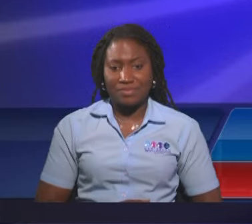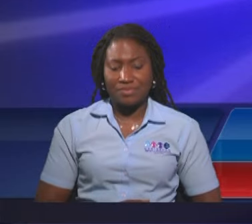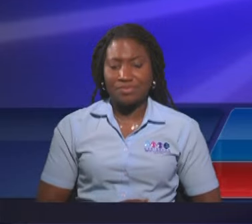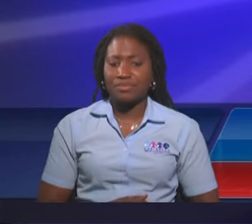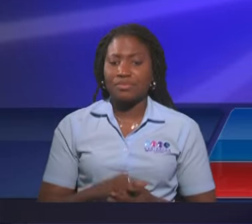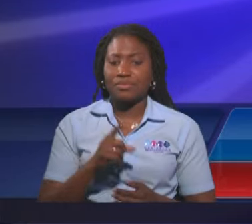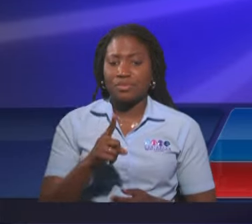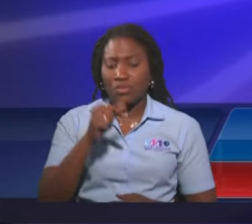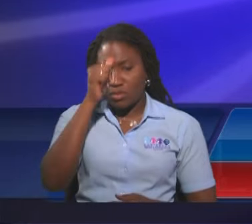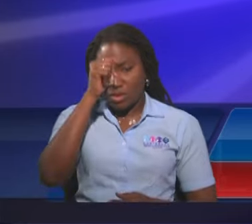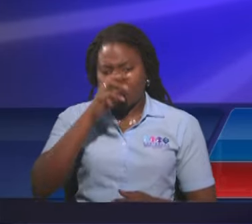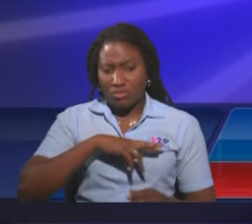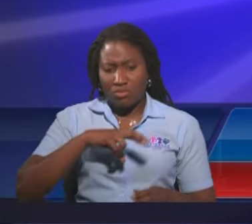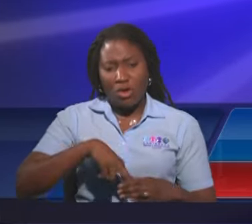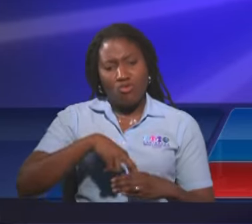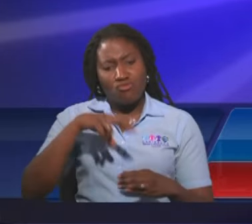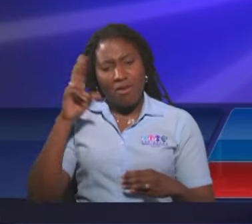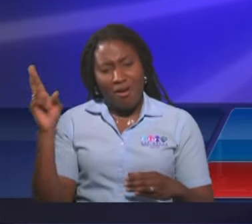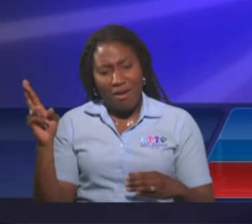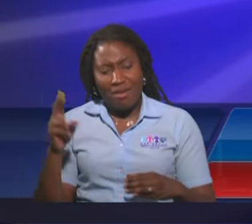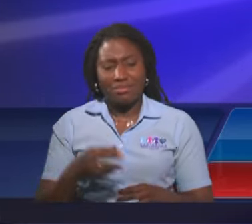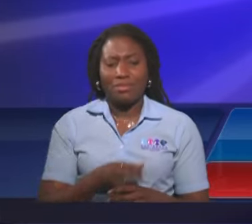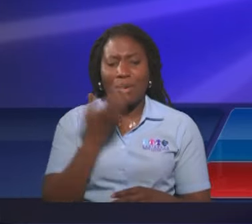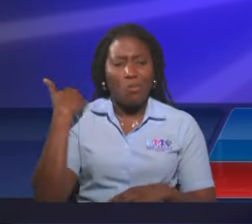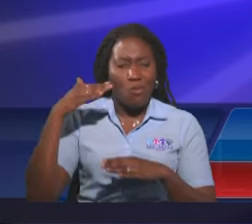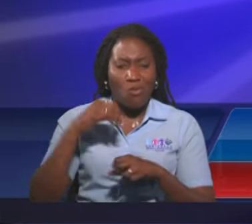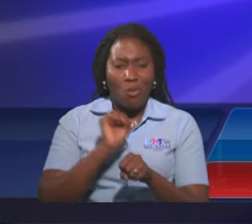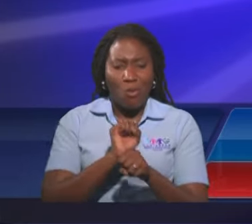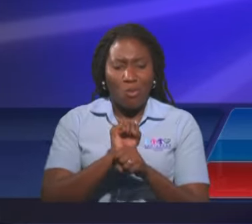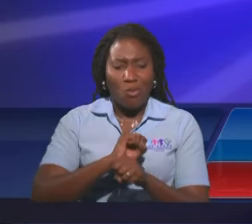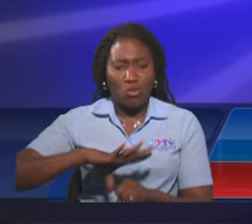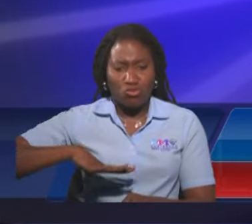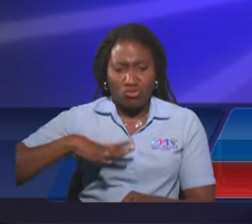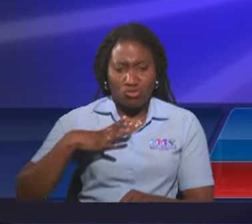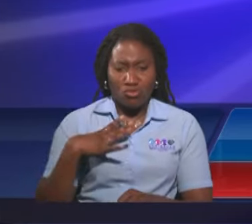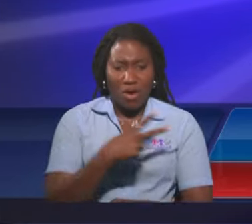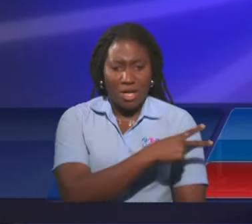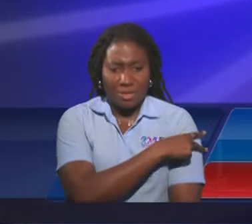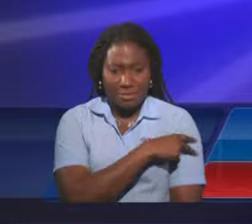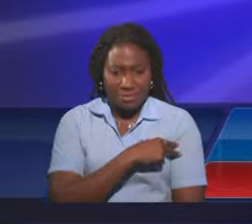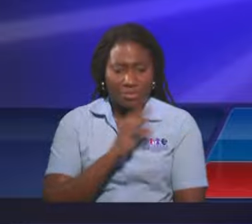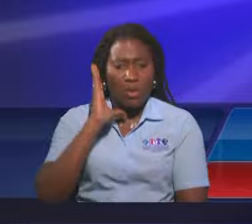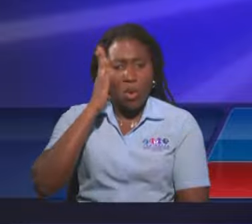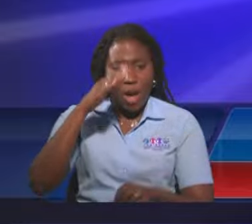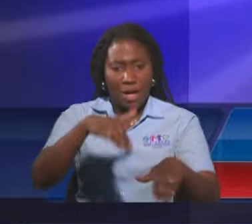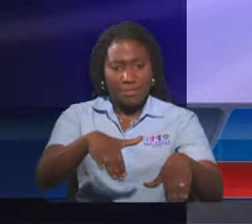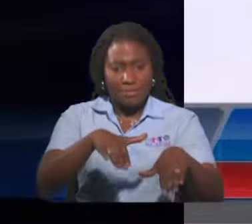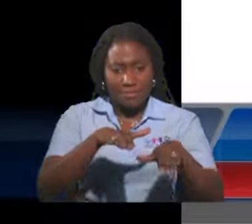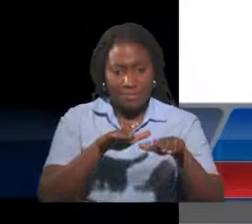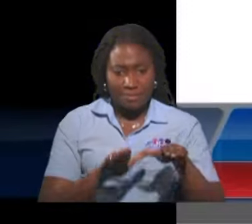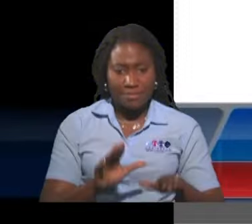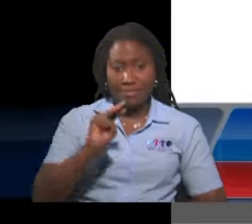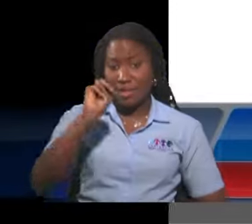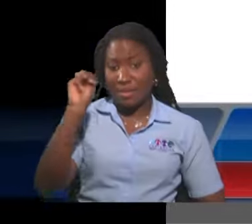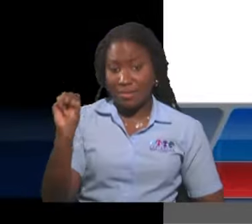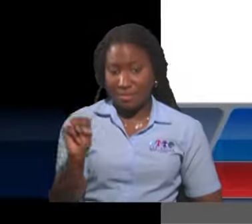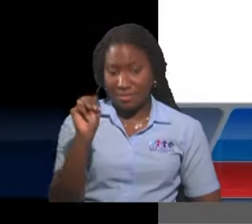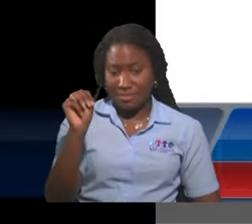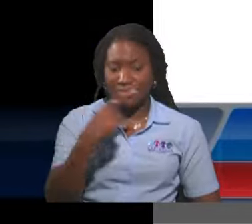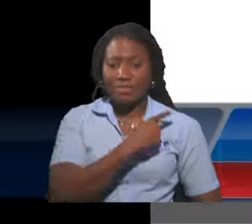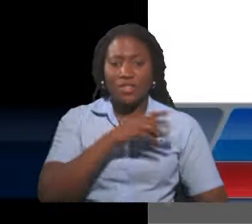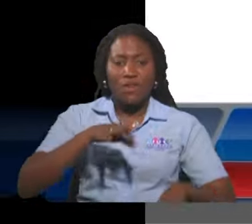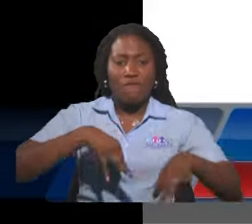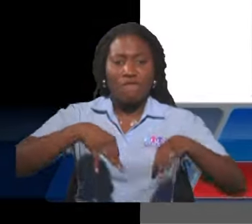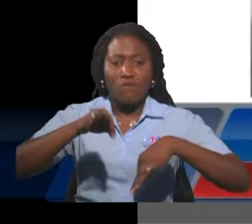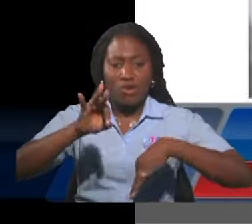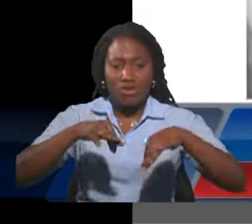Retired Major General and former Chief of Defense Staff Ralph Brown will be laid to rest on Monday. Major Brown's funeral